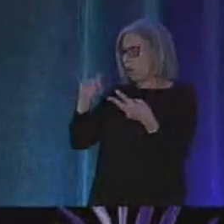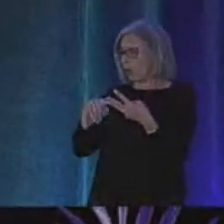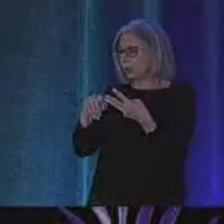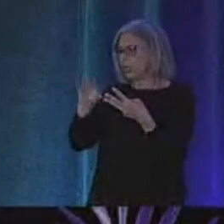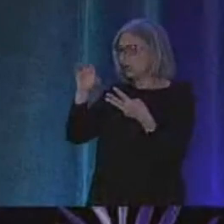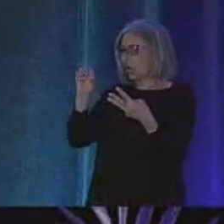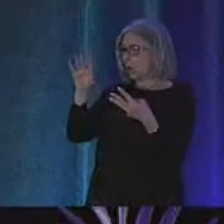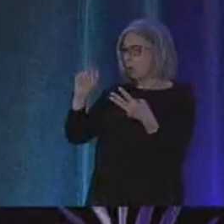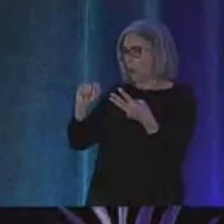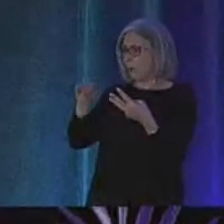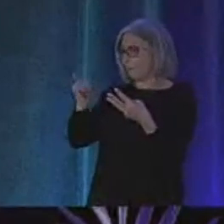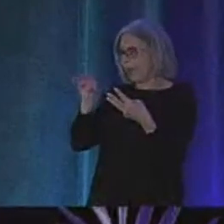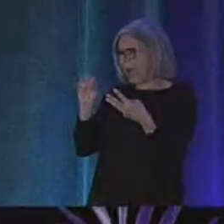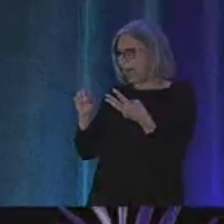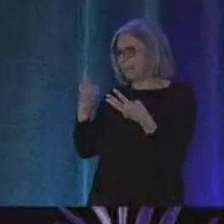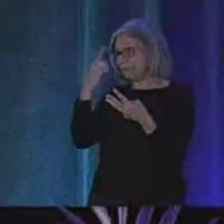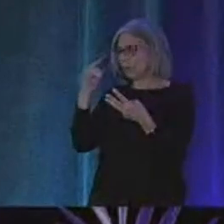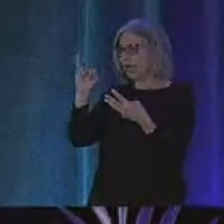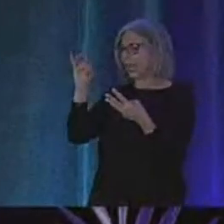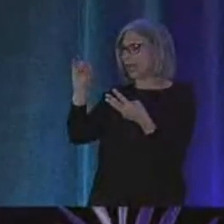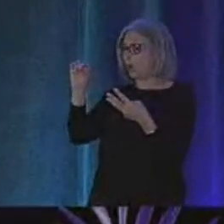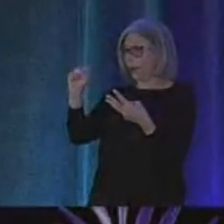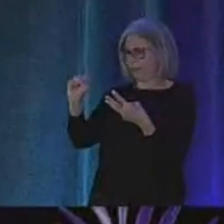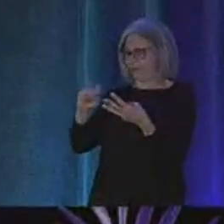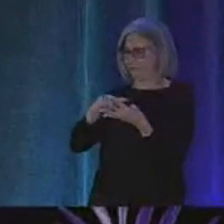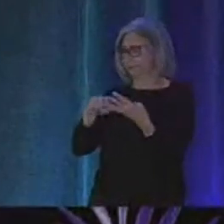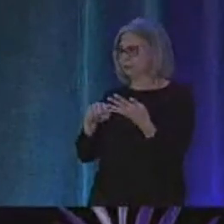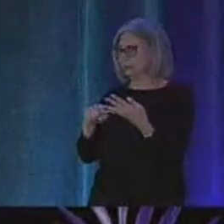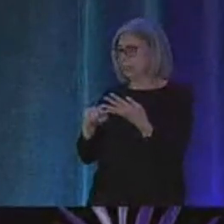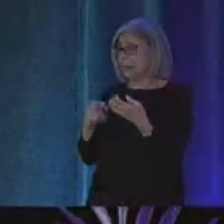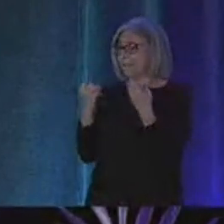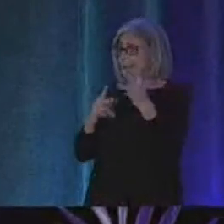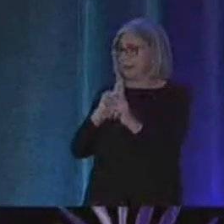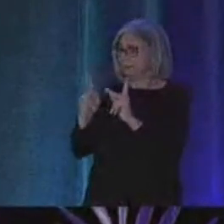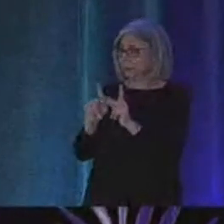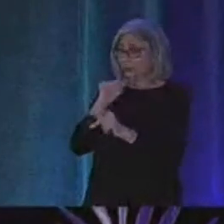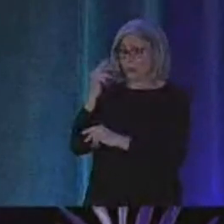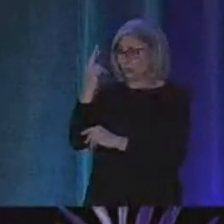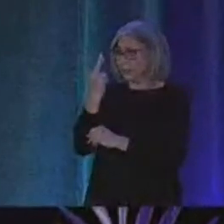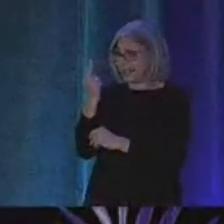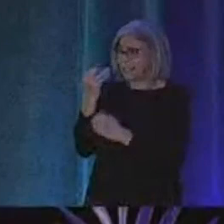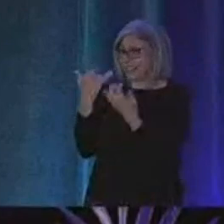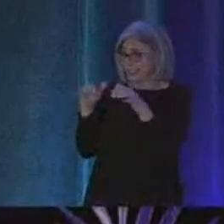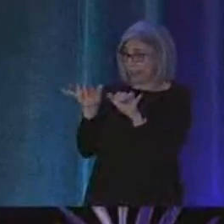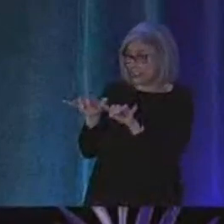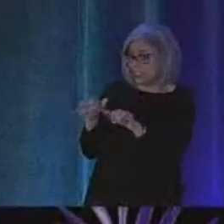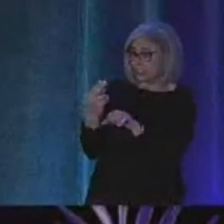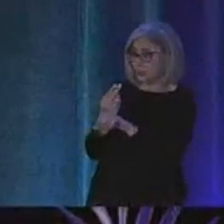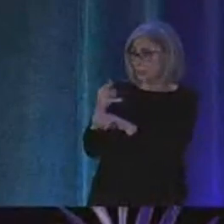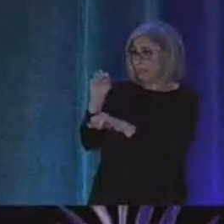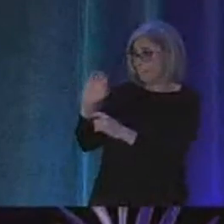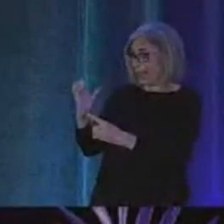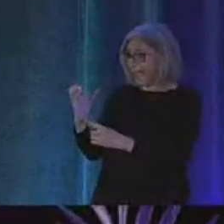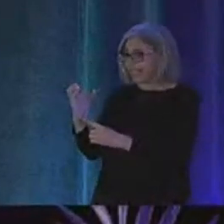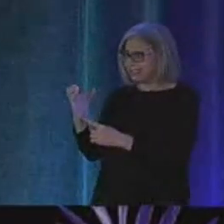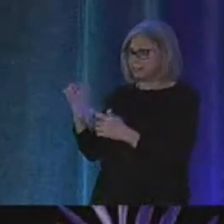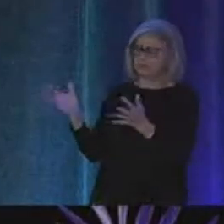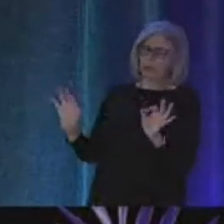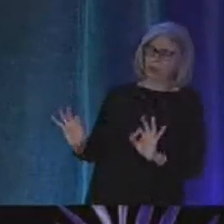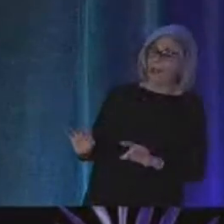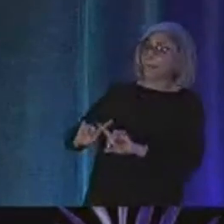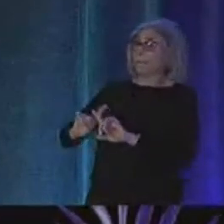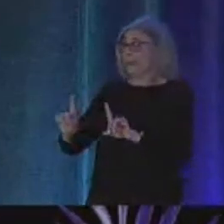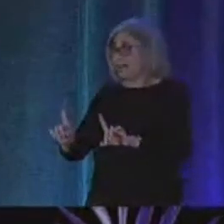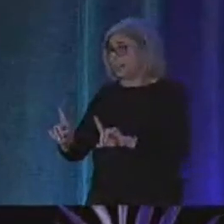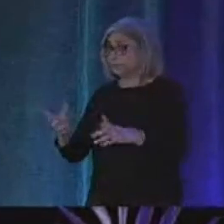for iOS, which a lot of people don't realize, and a lot of engineers use Macs already, so it's not a huge deal.